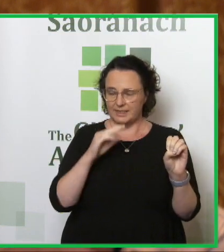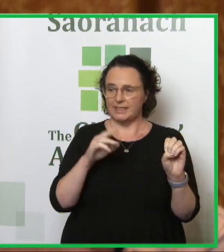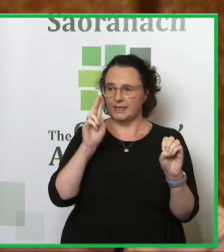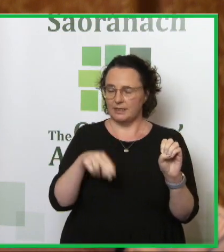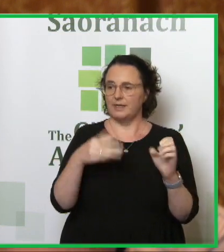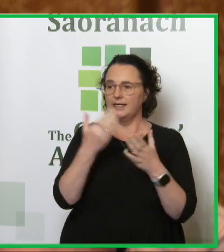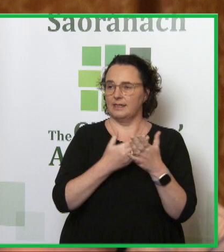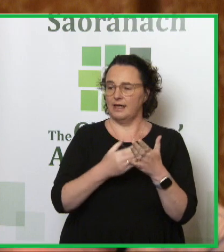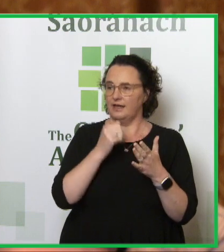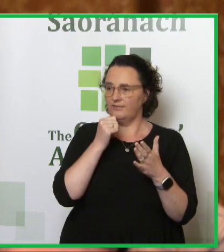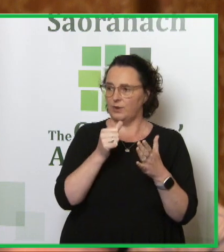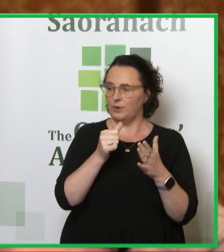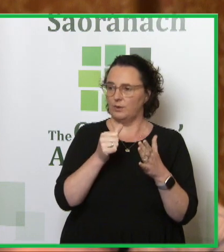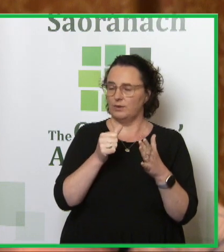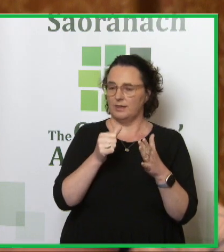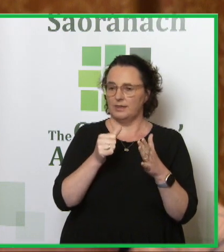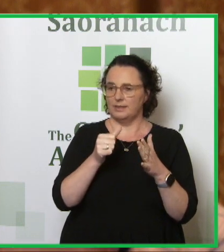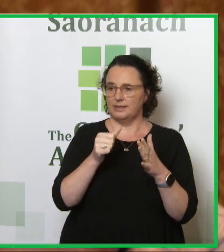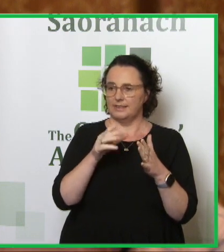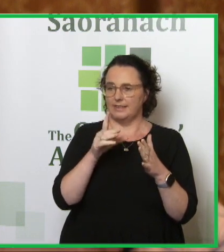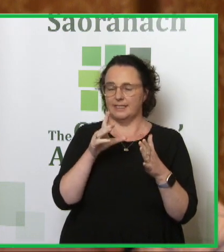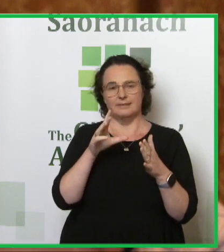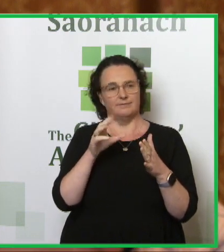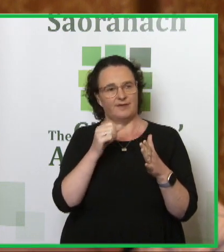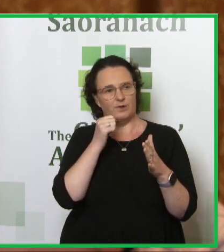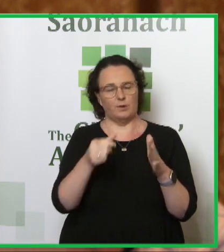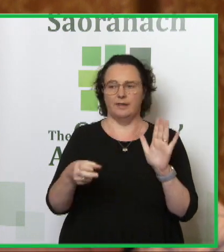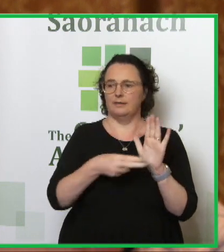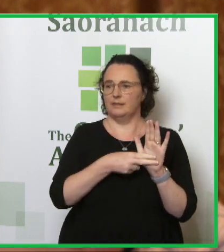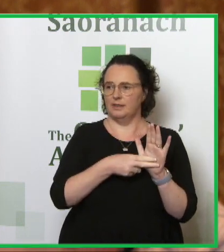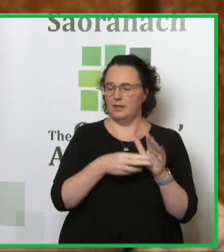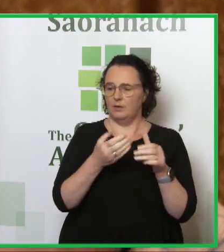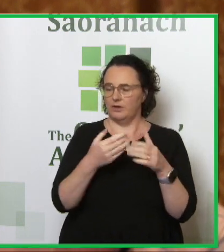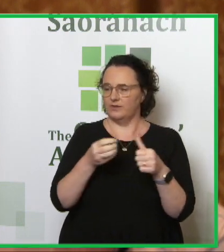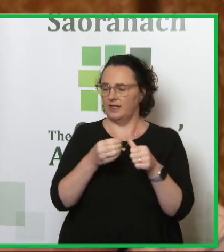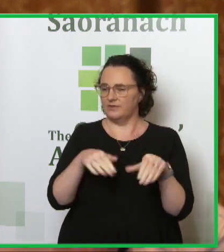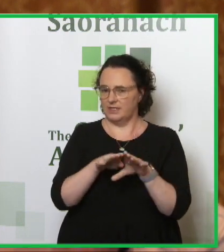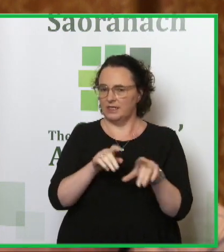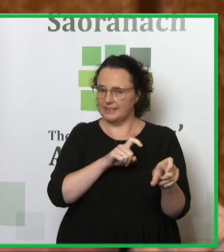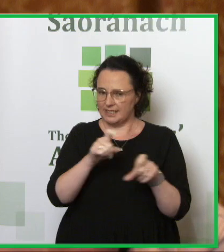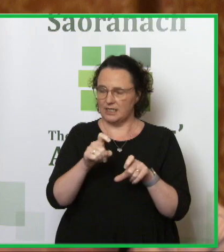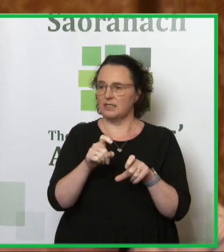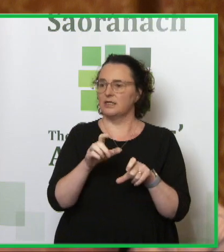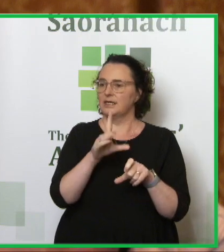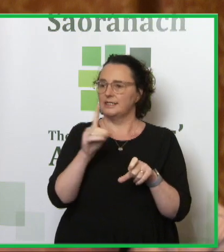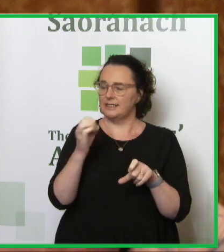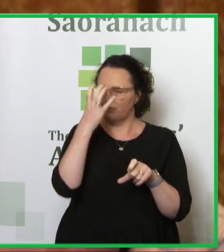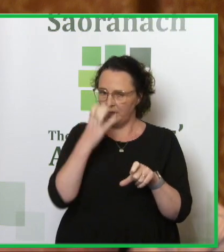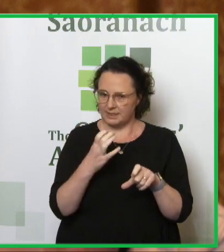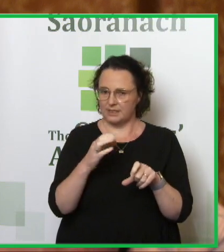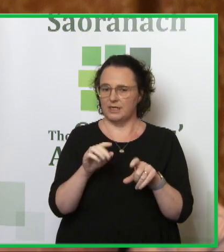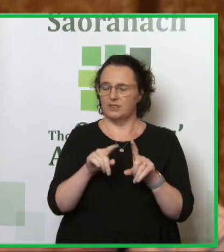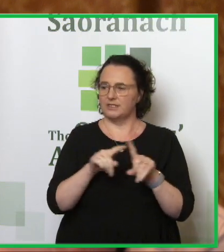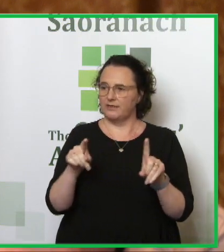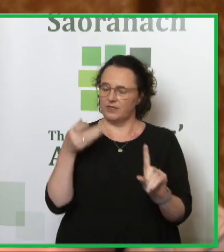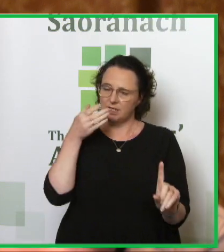totally destigmatized. And then the rest would go to D. So we're still saying decriminalization, destigmatization. It's just different